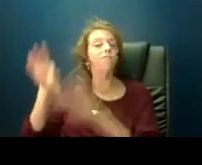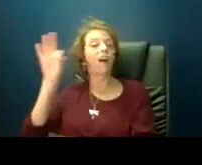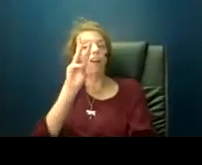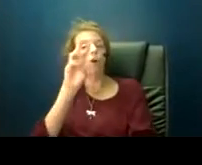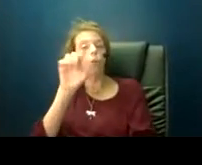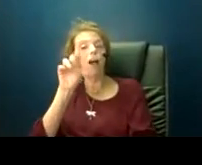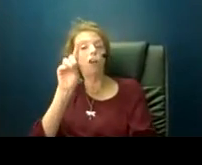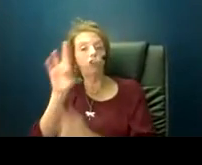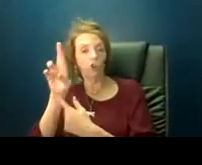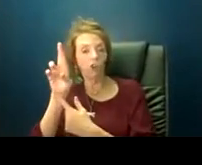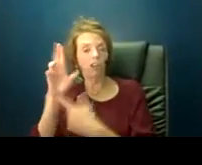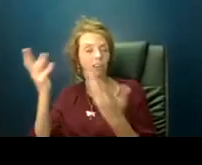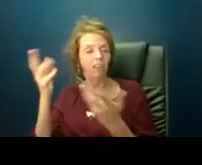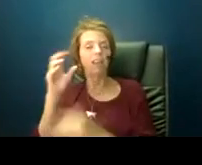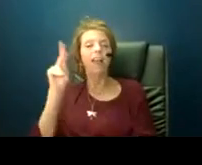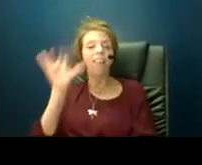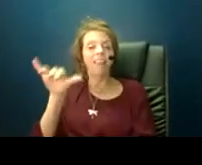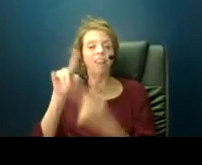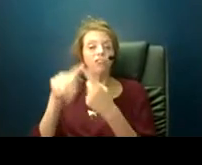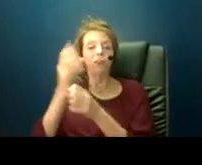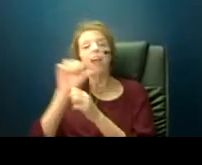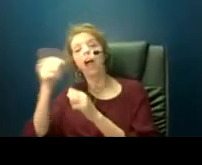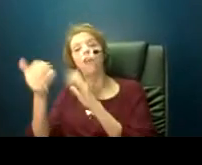the get other expertise